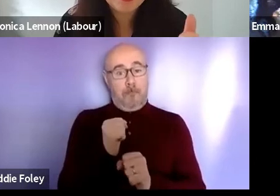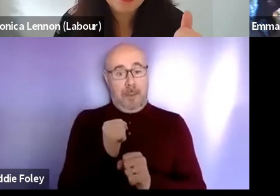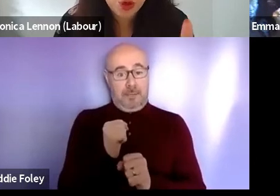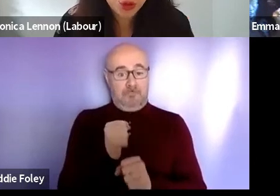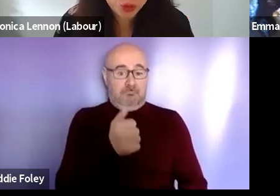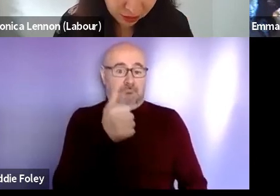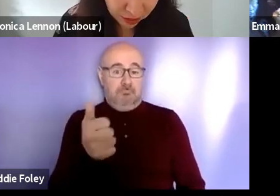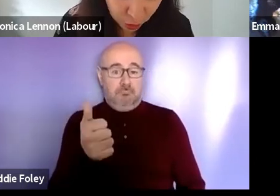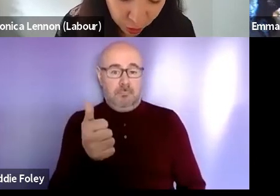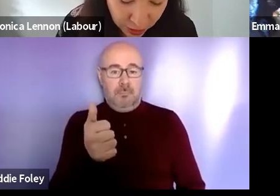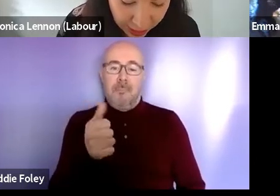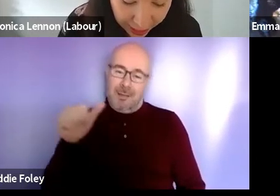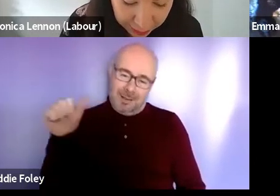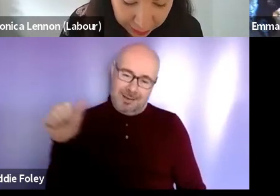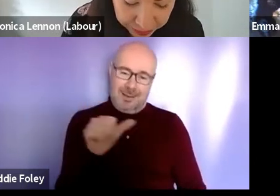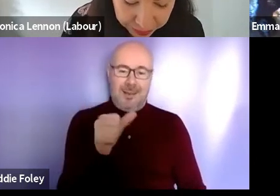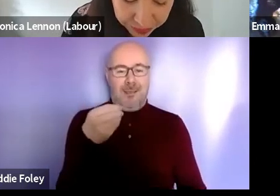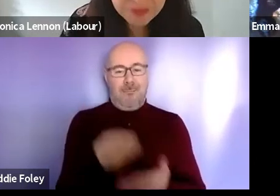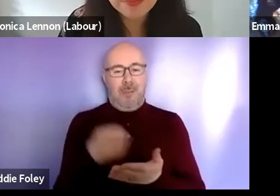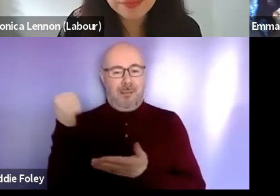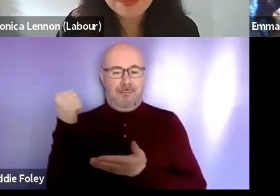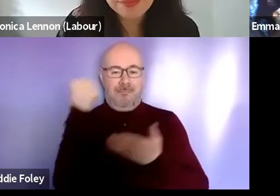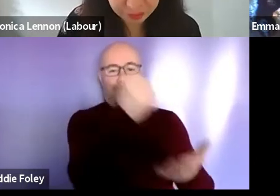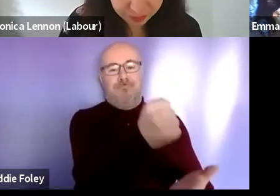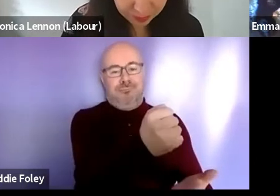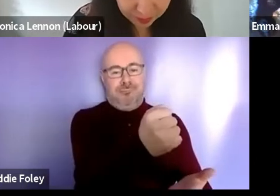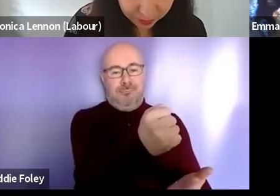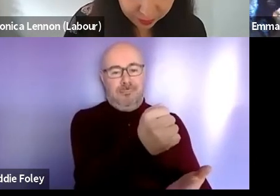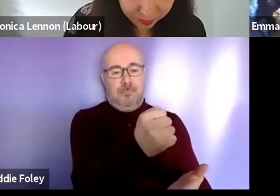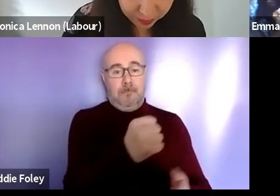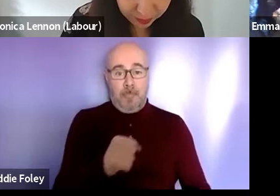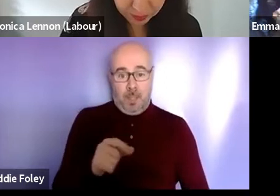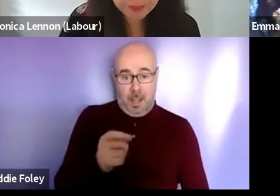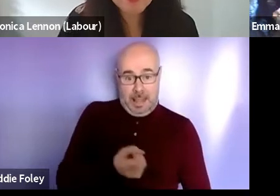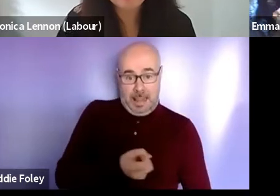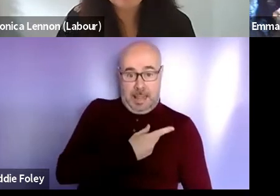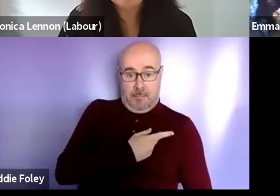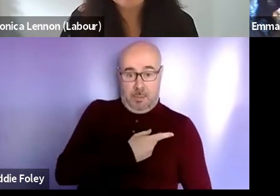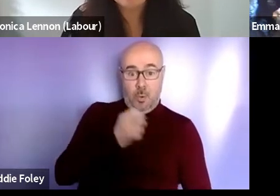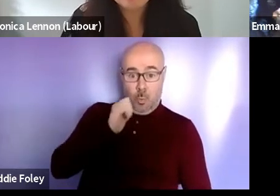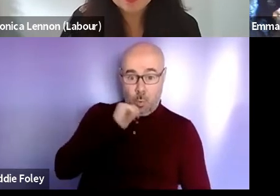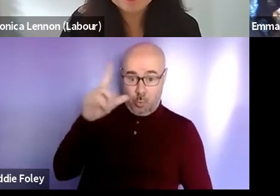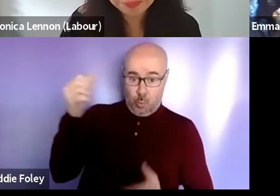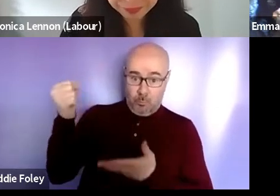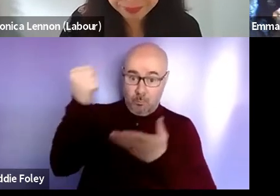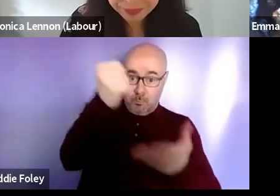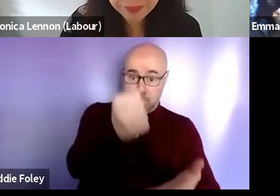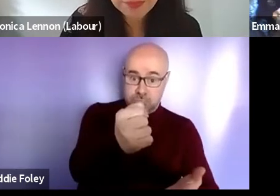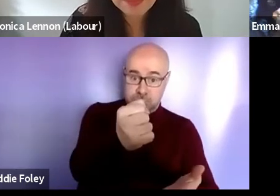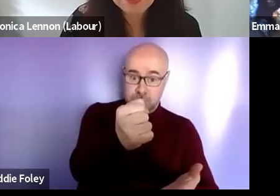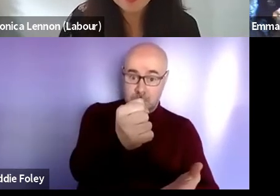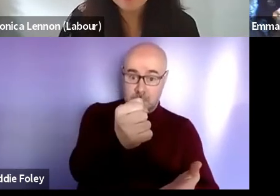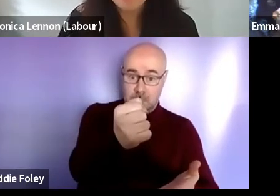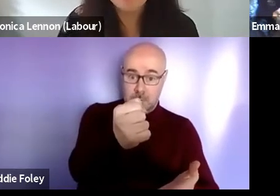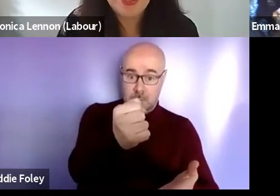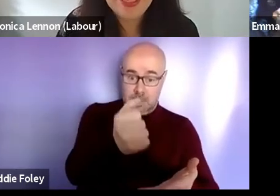budget to follow it through. Would Labour fund that? Would Labour fund all those recommendations and fund proper self-directed